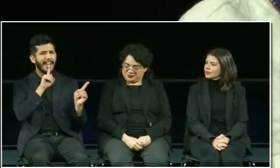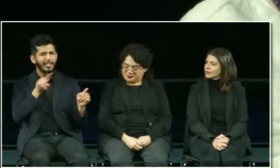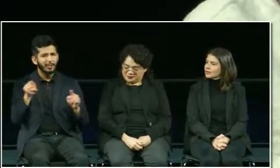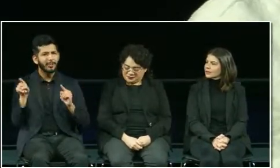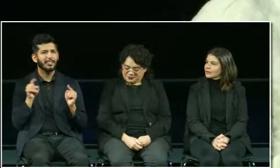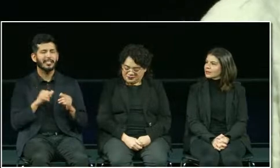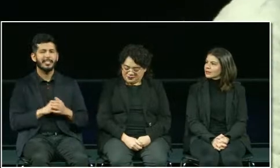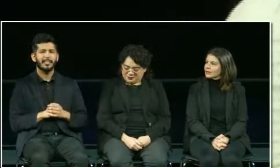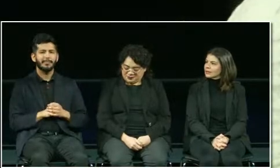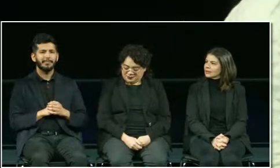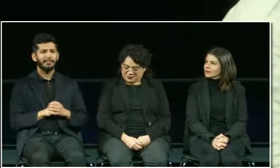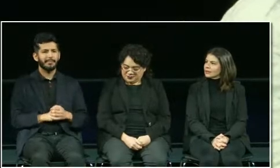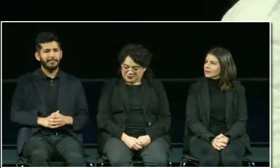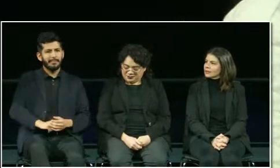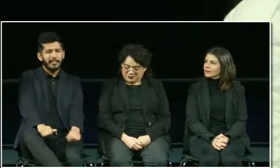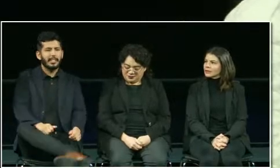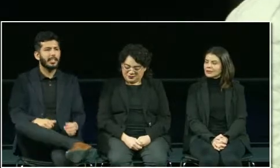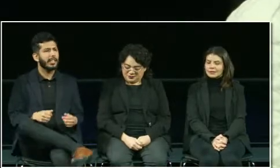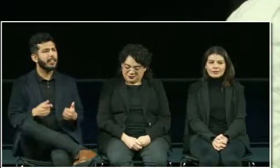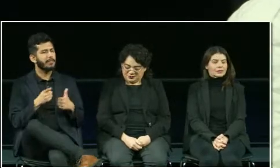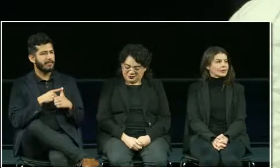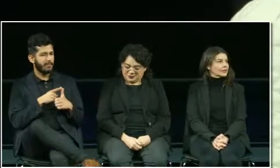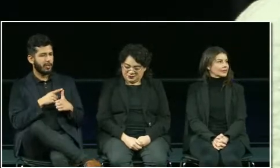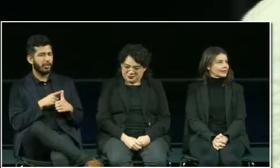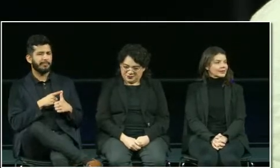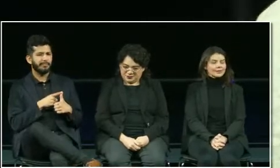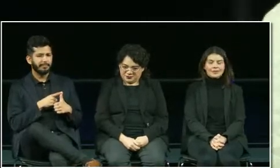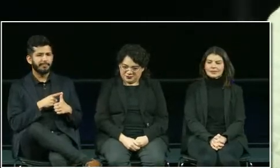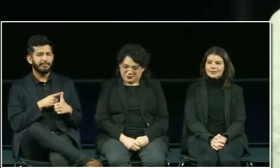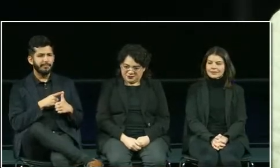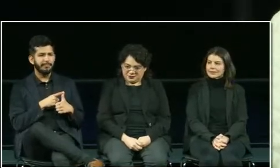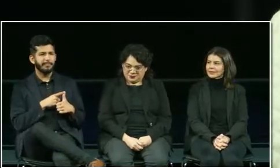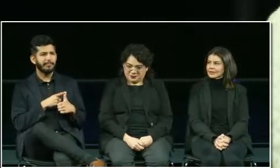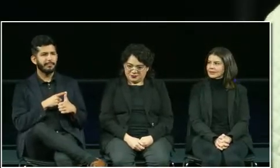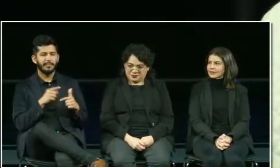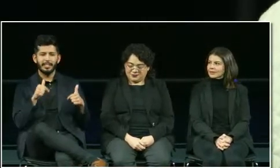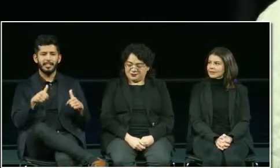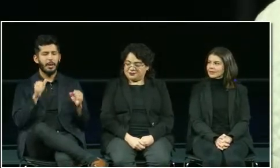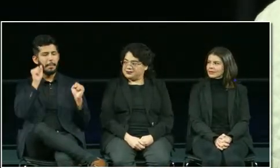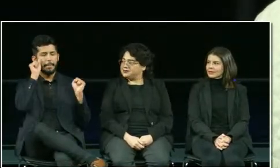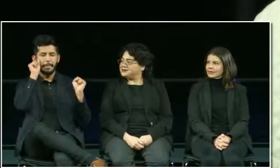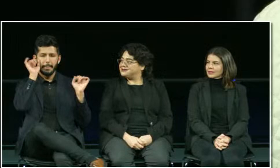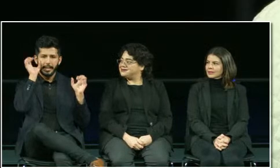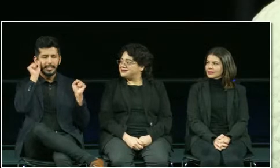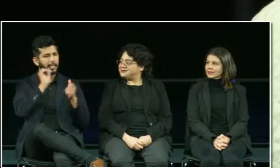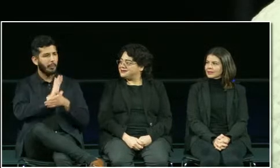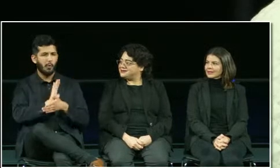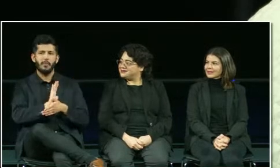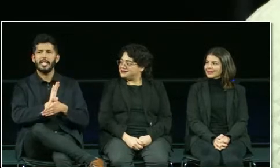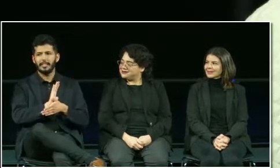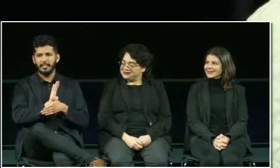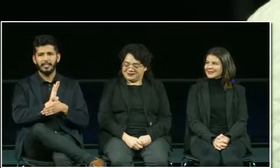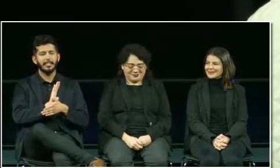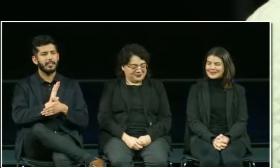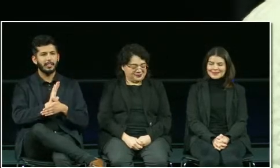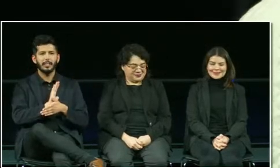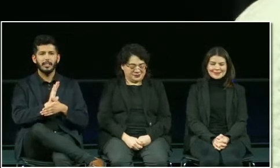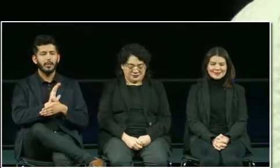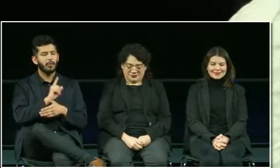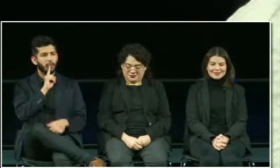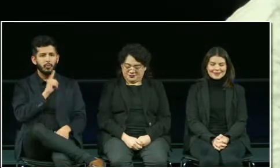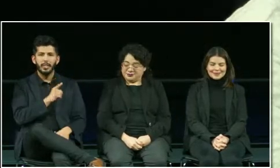let me ask you, first of all, these are exquisite films, really